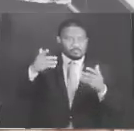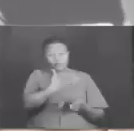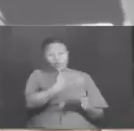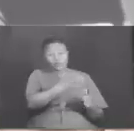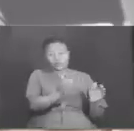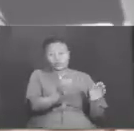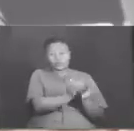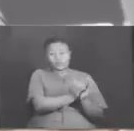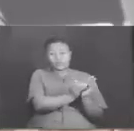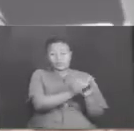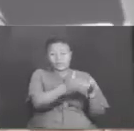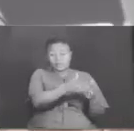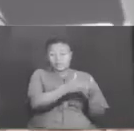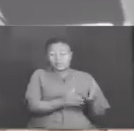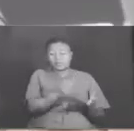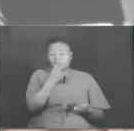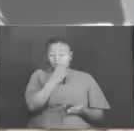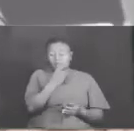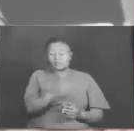can decide.